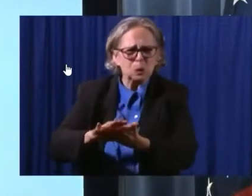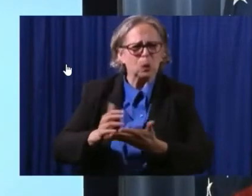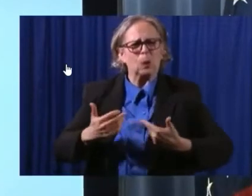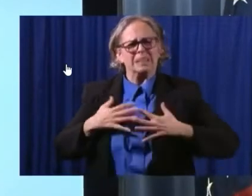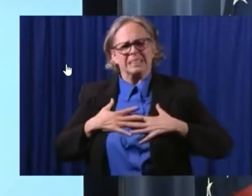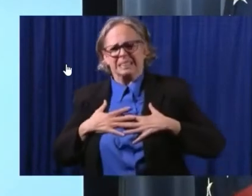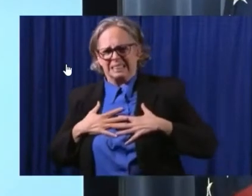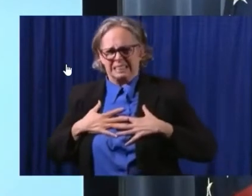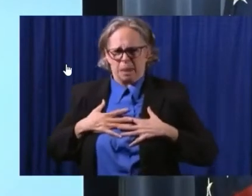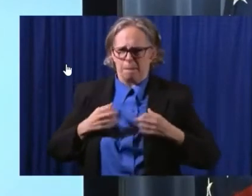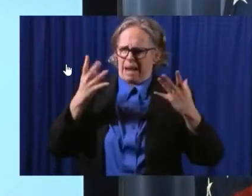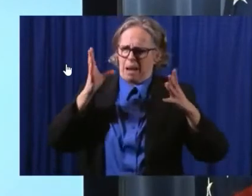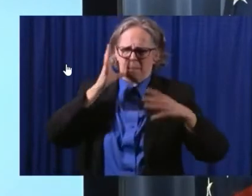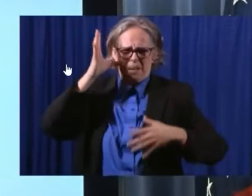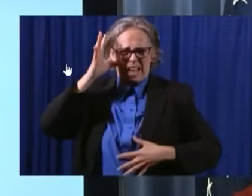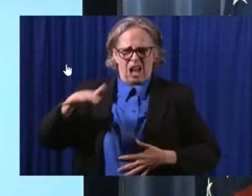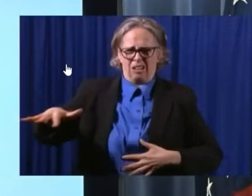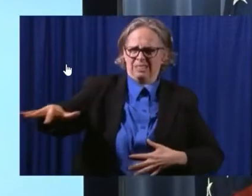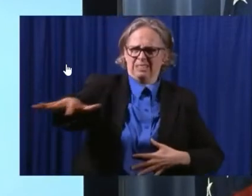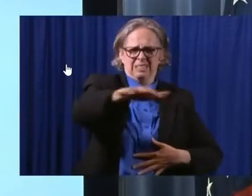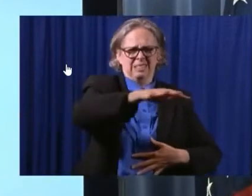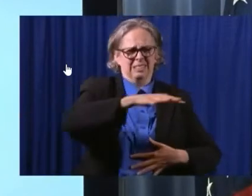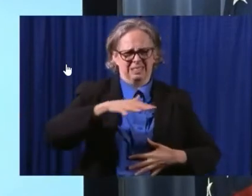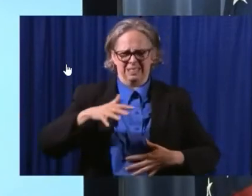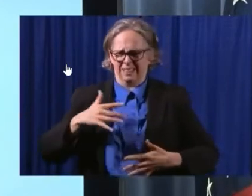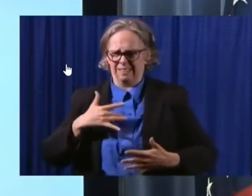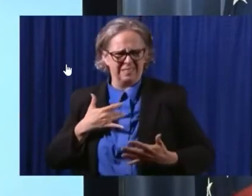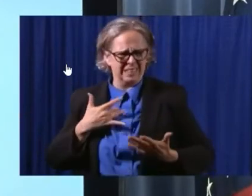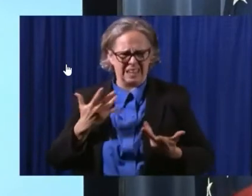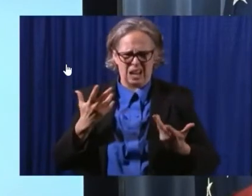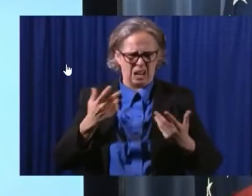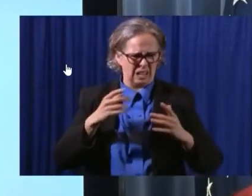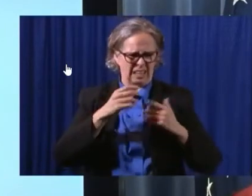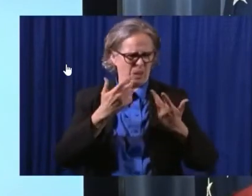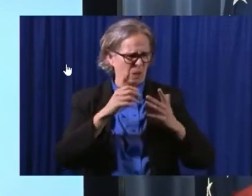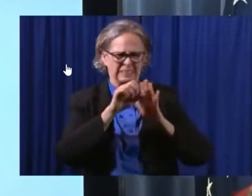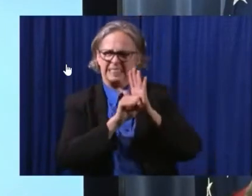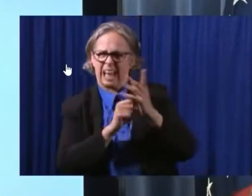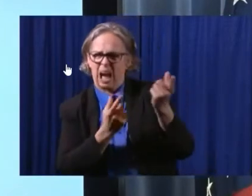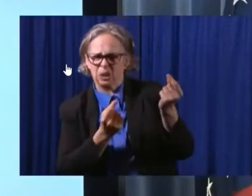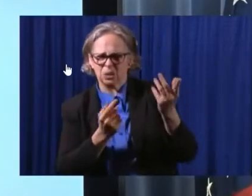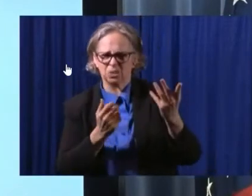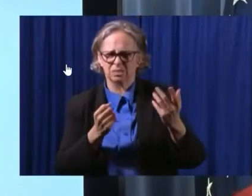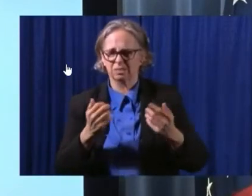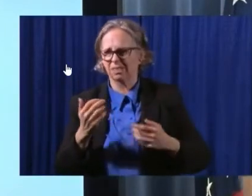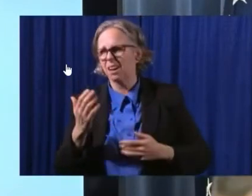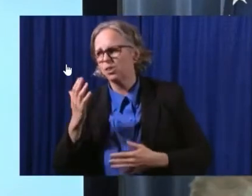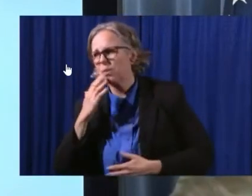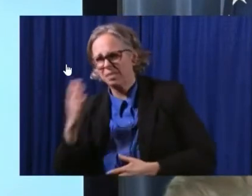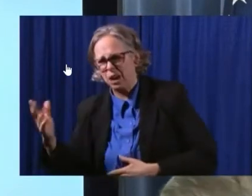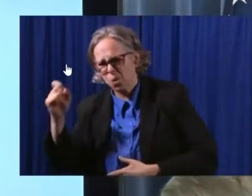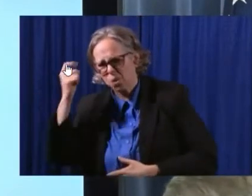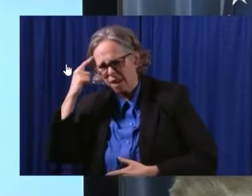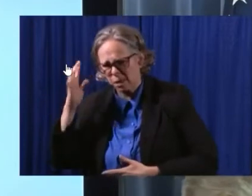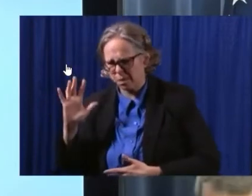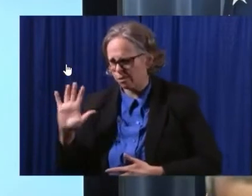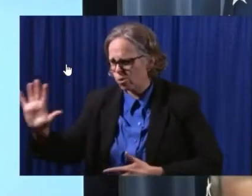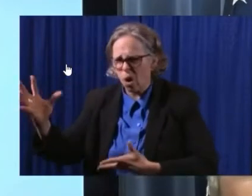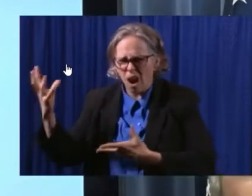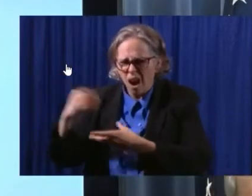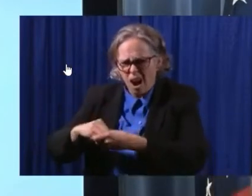been waiting for this day to hear guidance from you, so we appreciate the time and effort that you and your staff and all of the organizations that took part in this